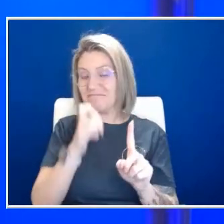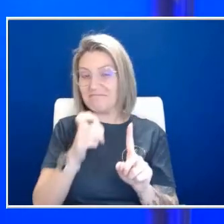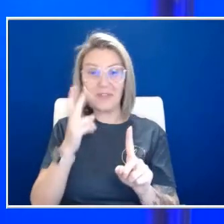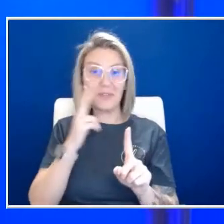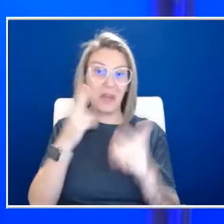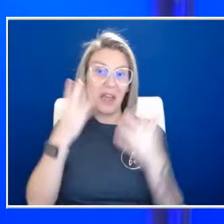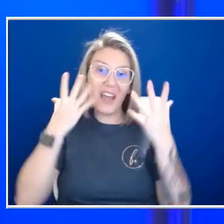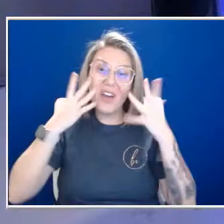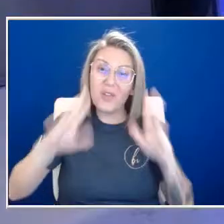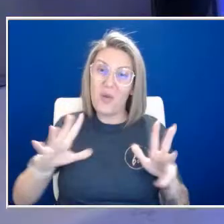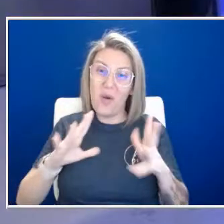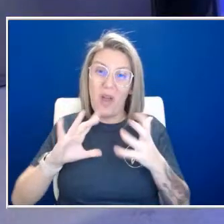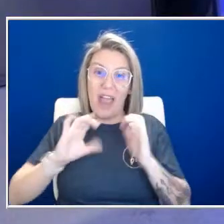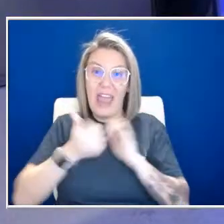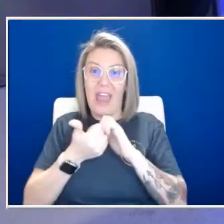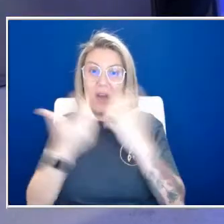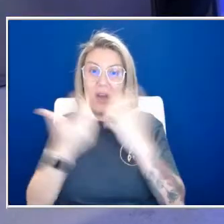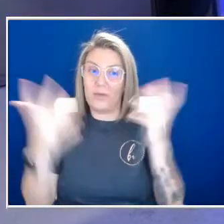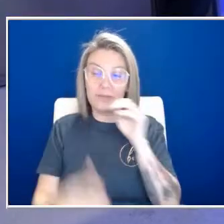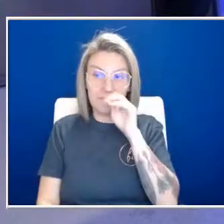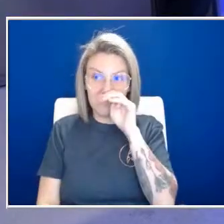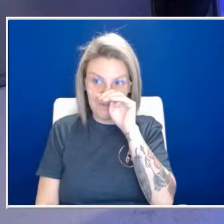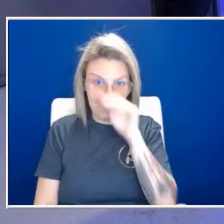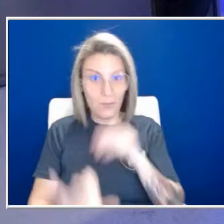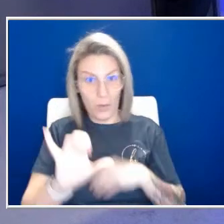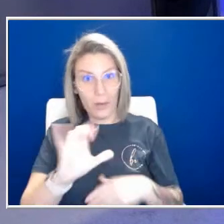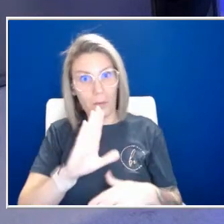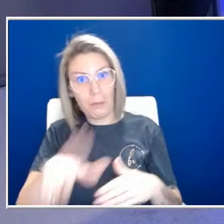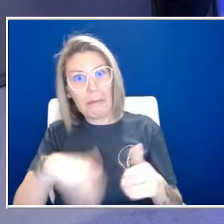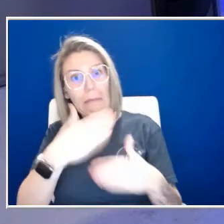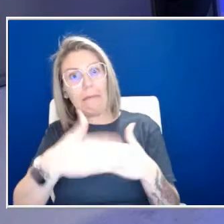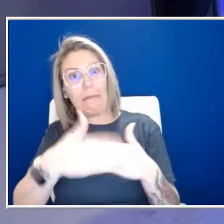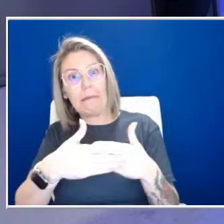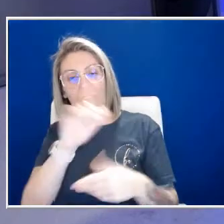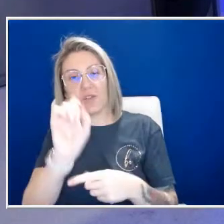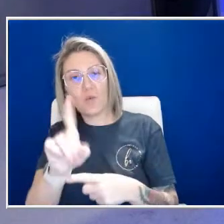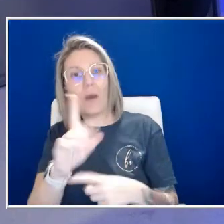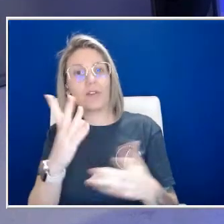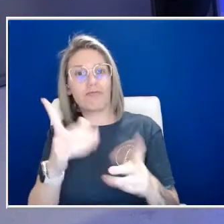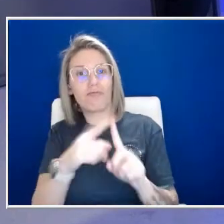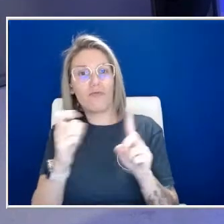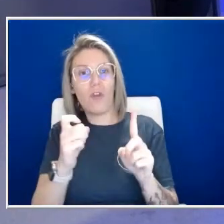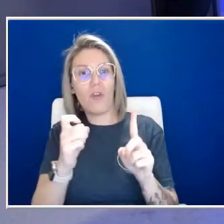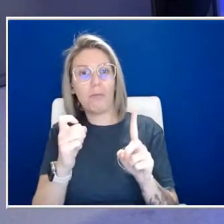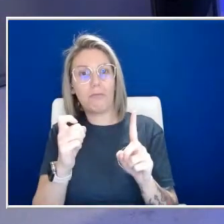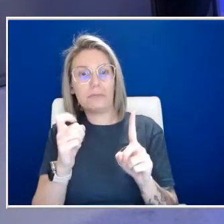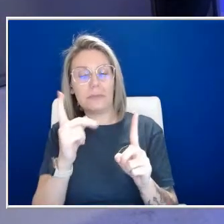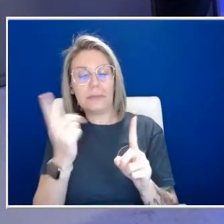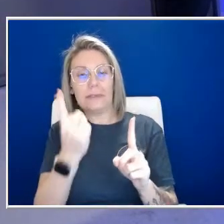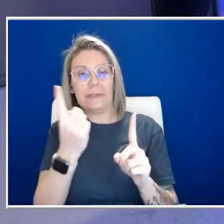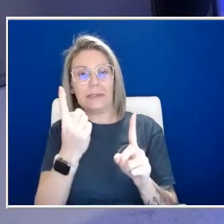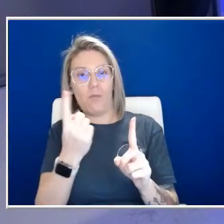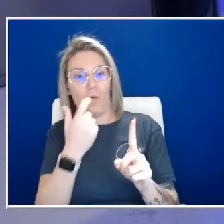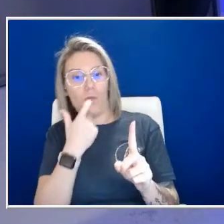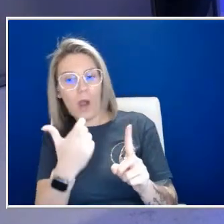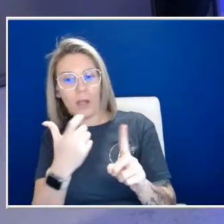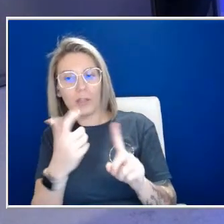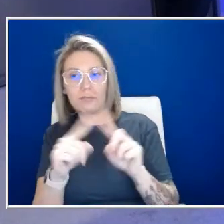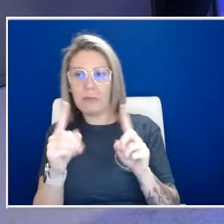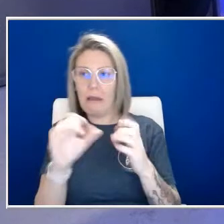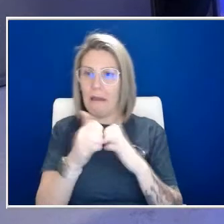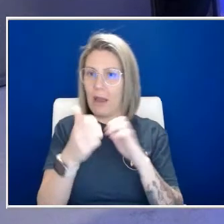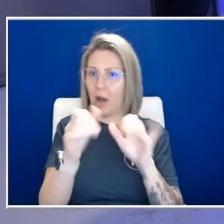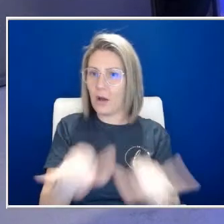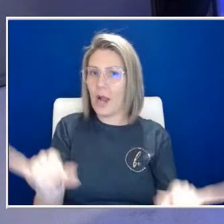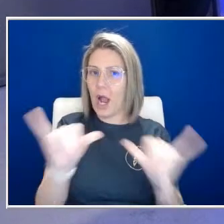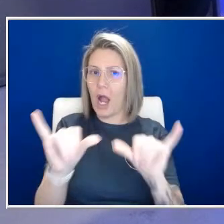that, but yes. Well, no. Well, that would be the next question from another one of our viewers is how common is this? Certainly, how common is it in general, but for